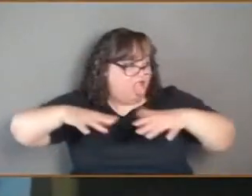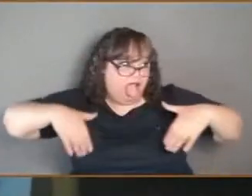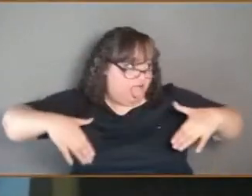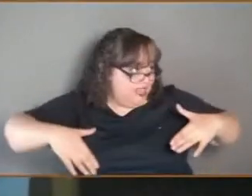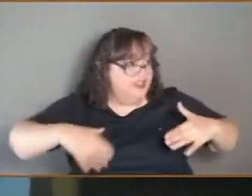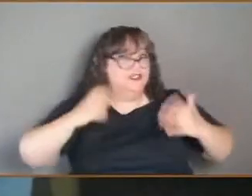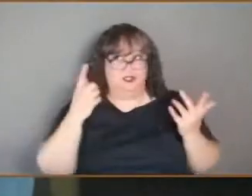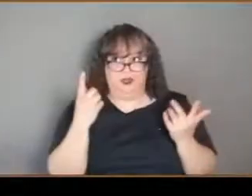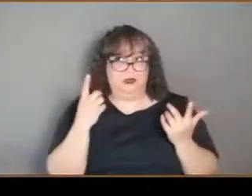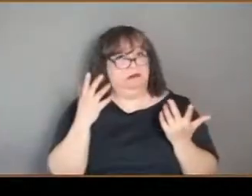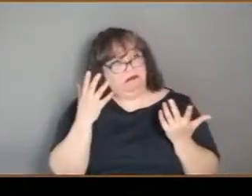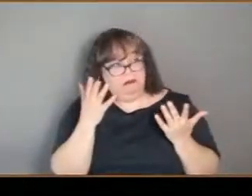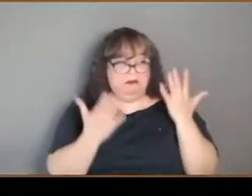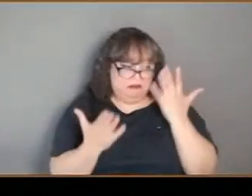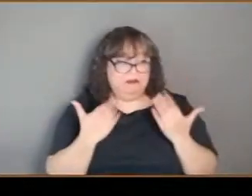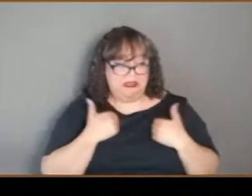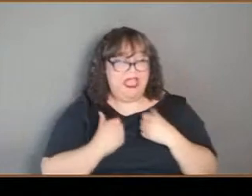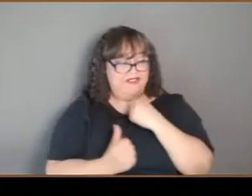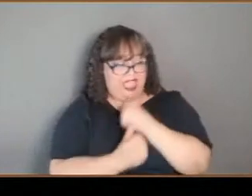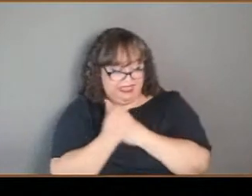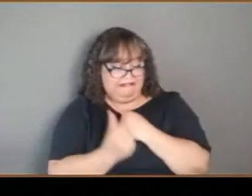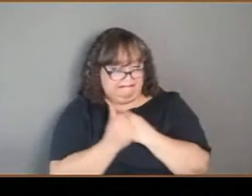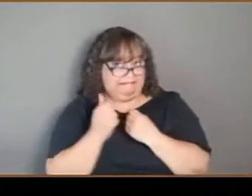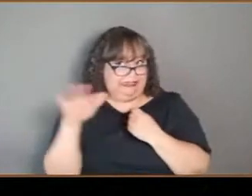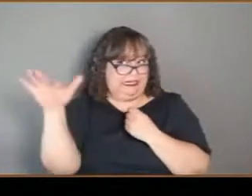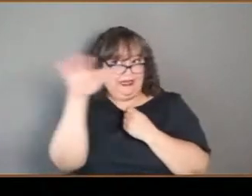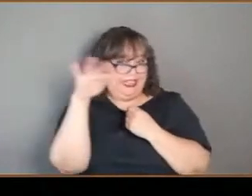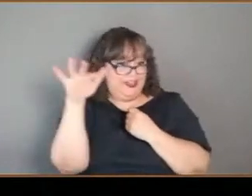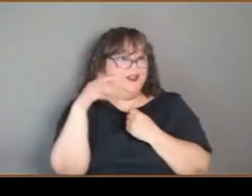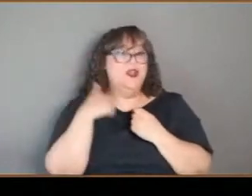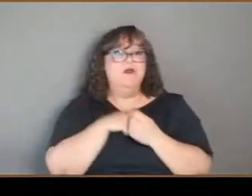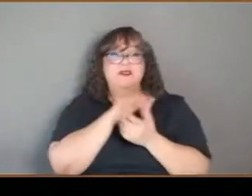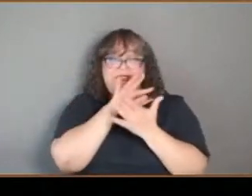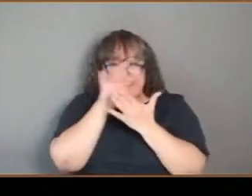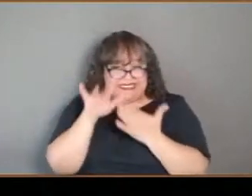are some hazards. We've been looking at this region of space since Lucy